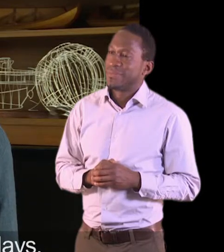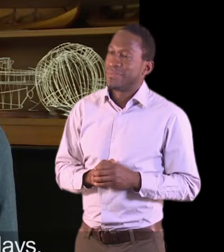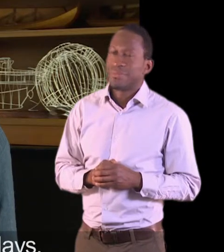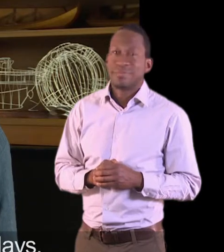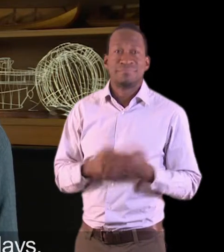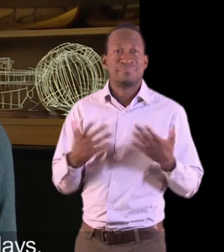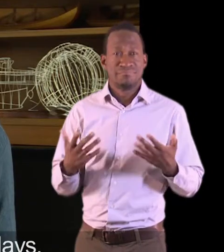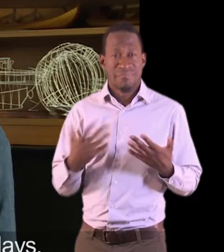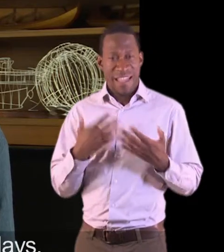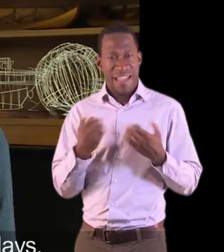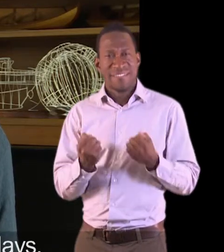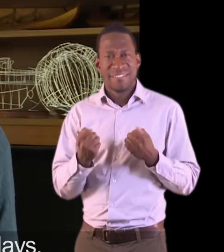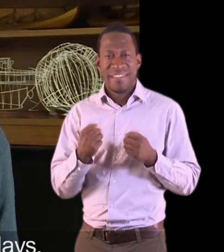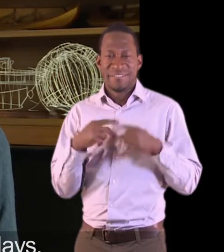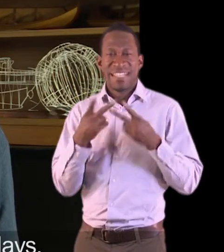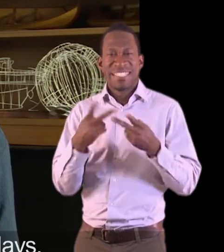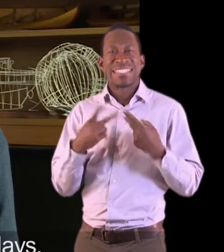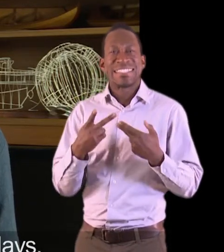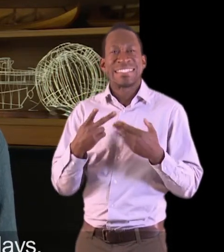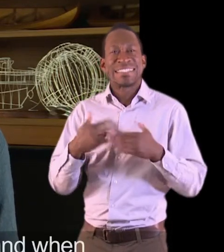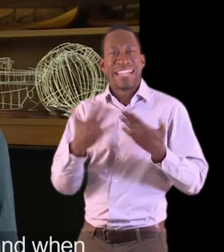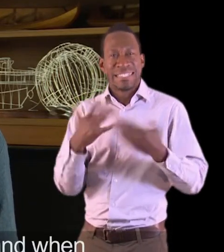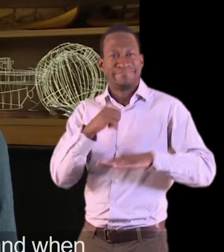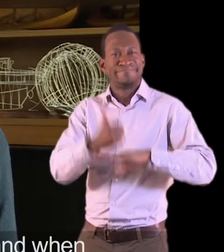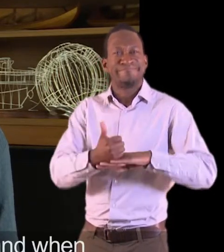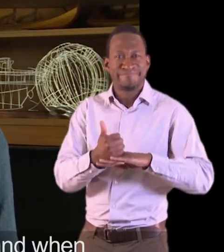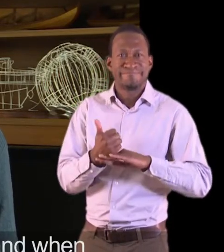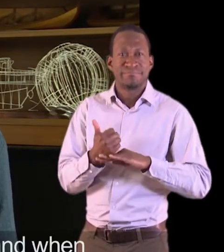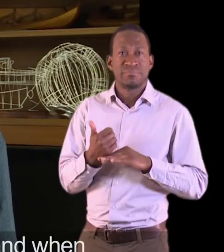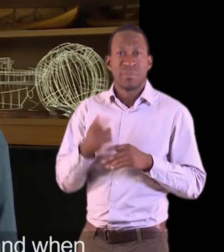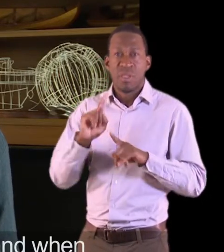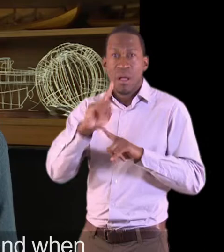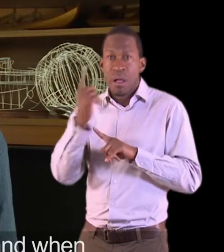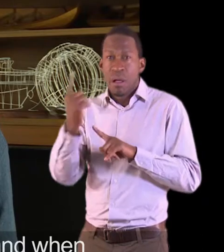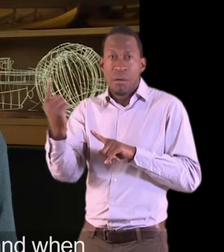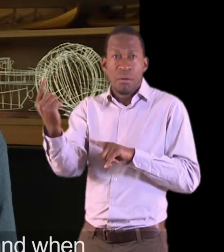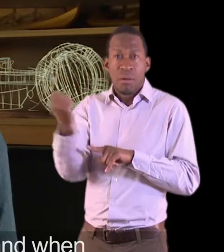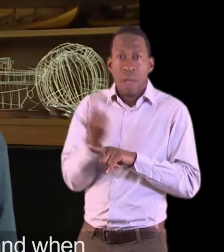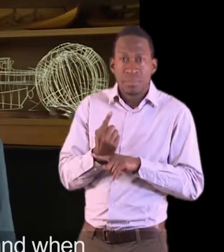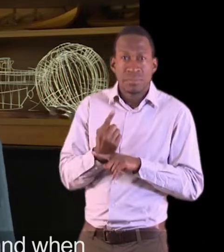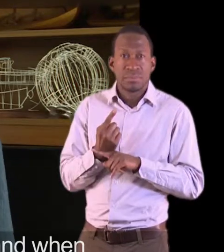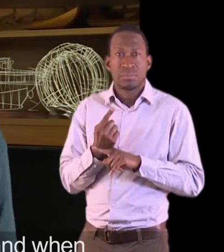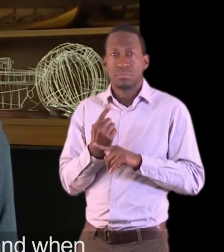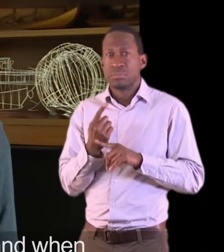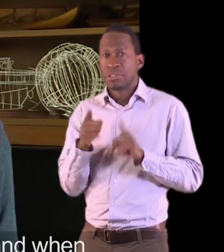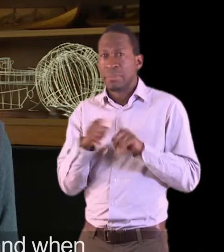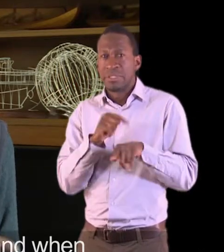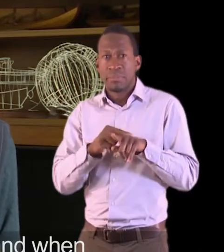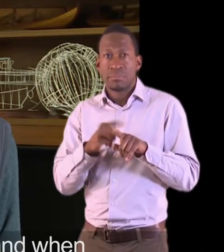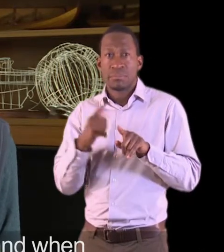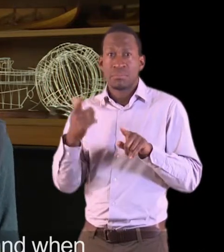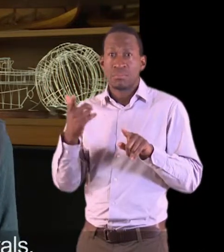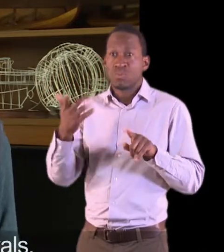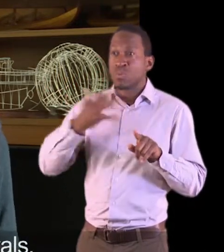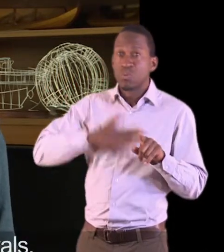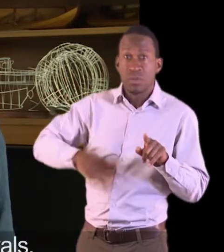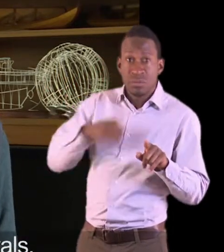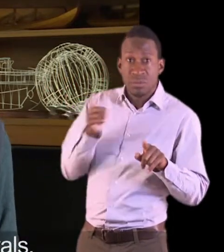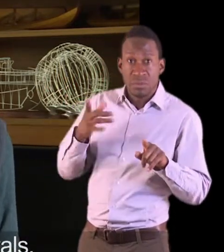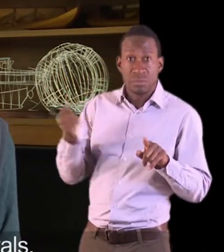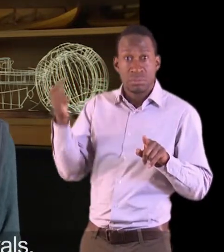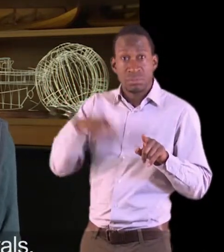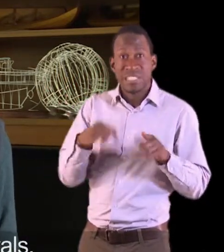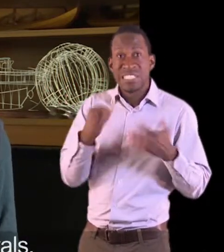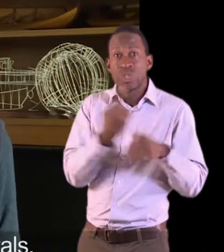Well, we had set visiting days. They couldn't come as and when they wanted at 6-week intervals or whatever,